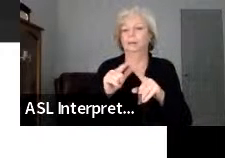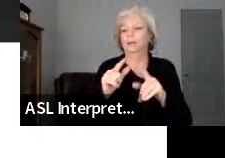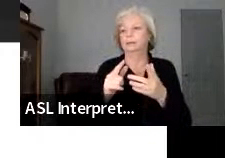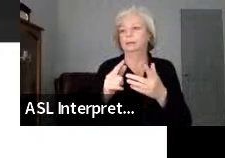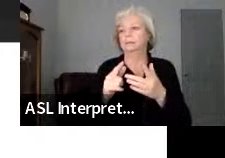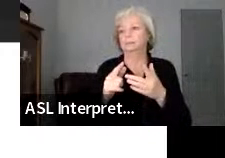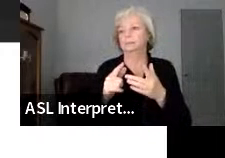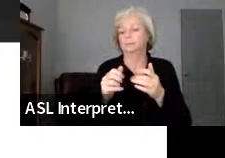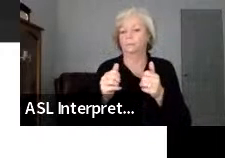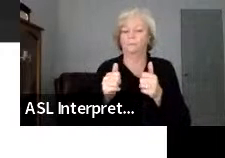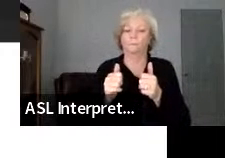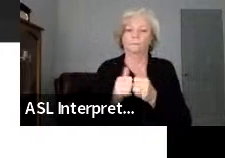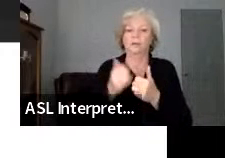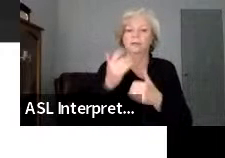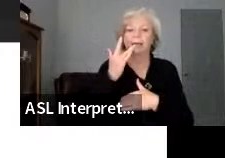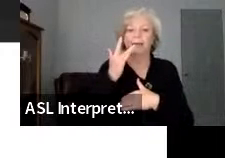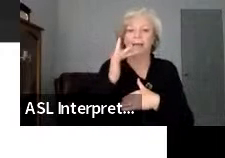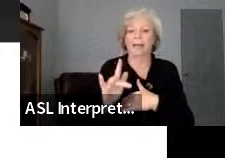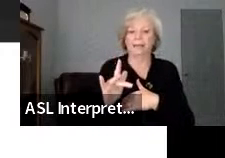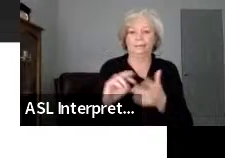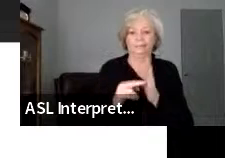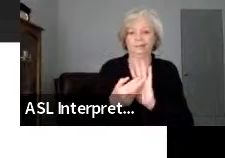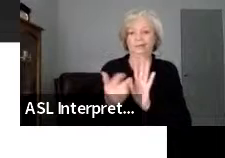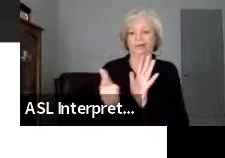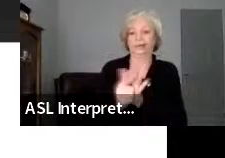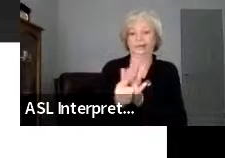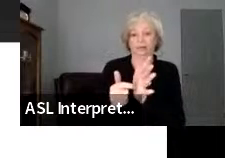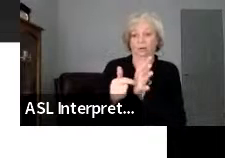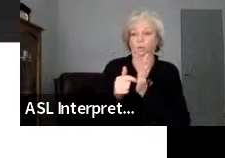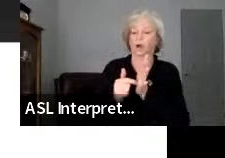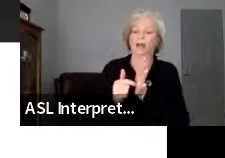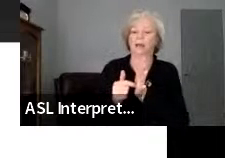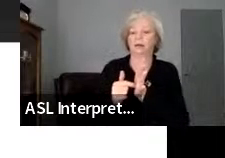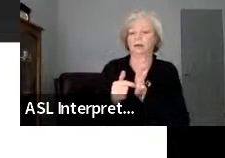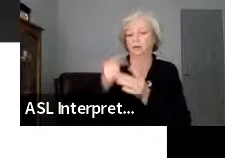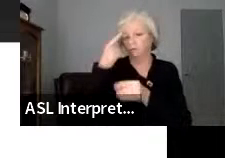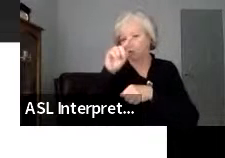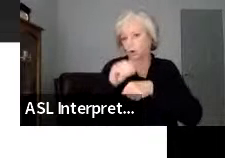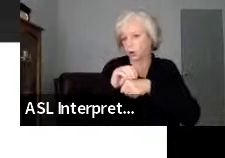anything like these legal requirements for COVID